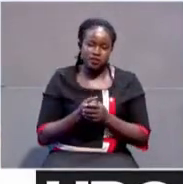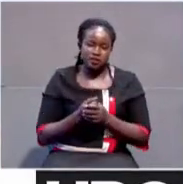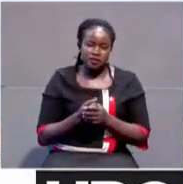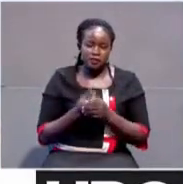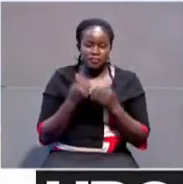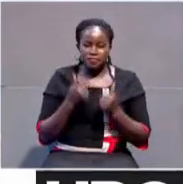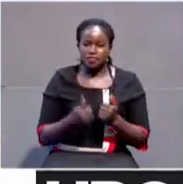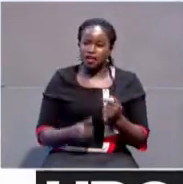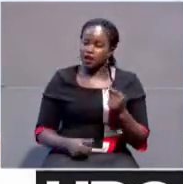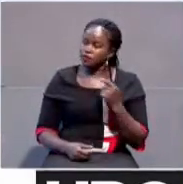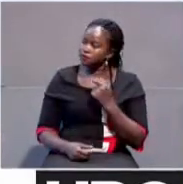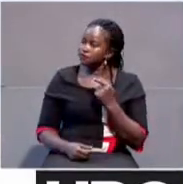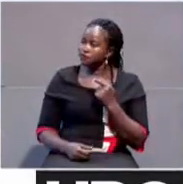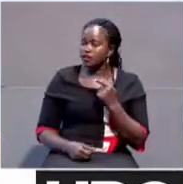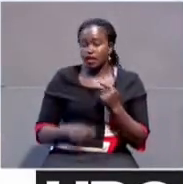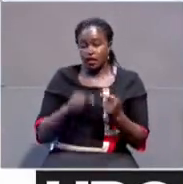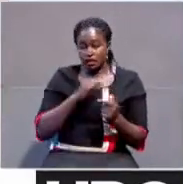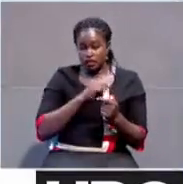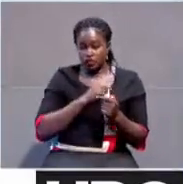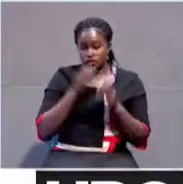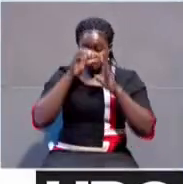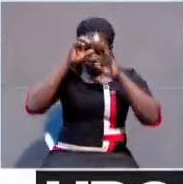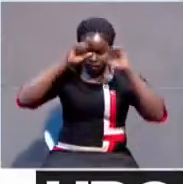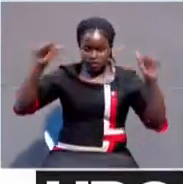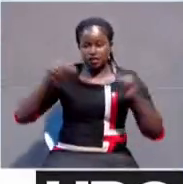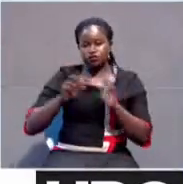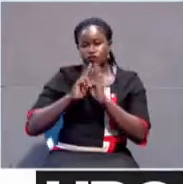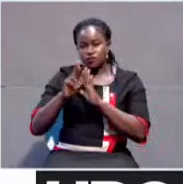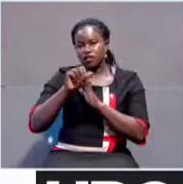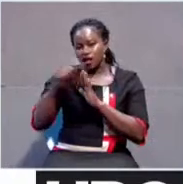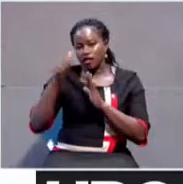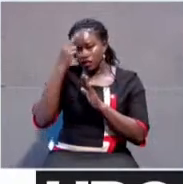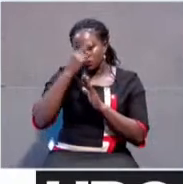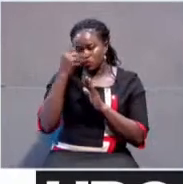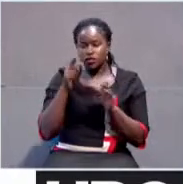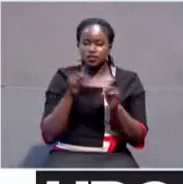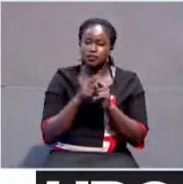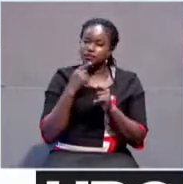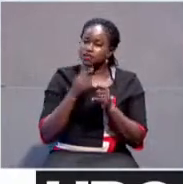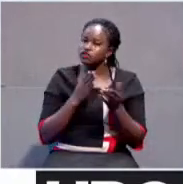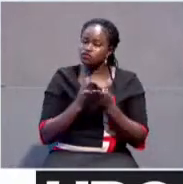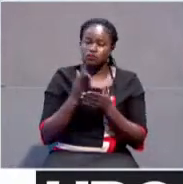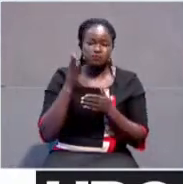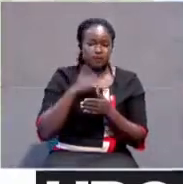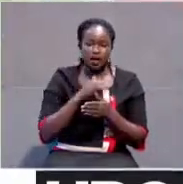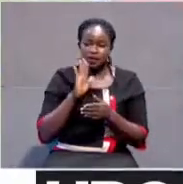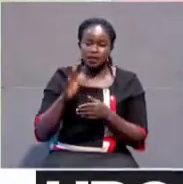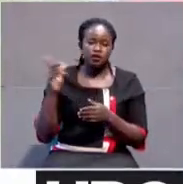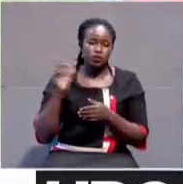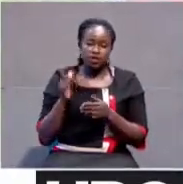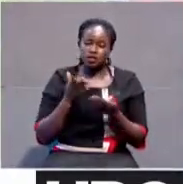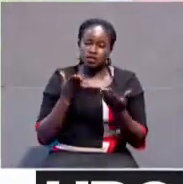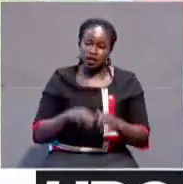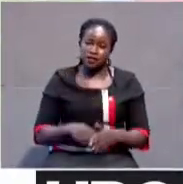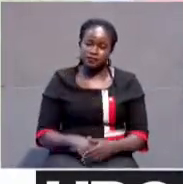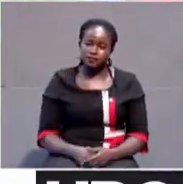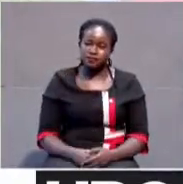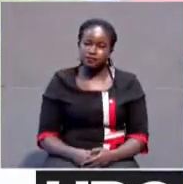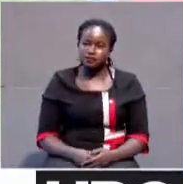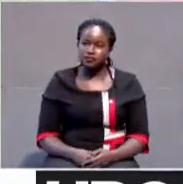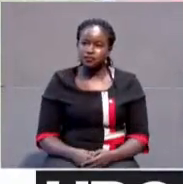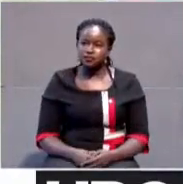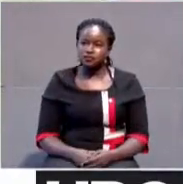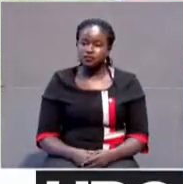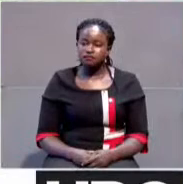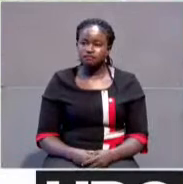Metropolitan International Guild president, on behalf of other students, grieved the sudden death of his colleague. My sincere